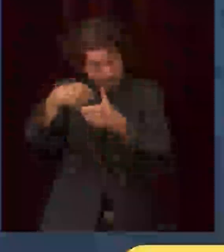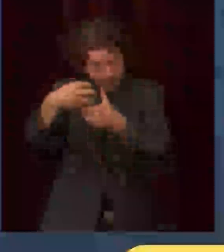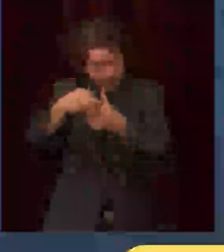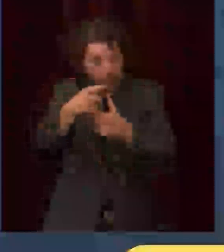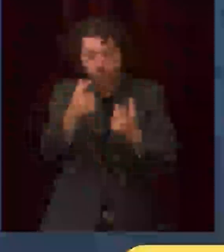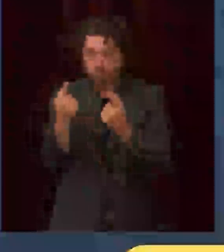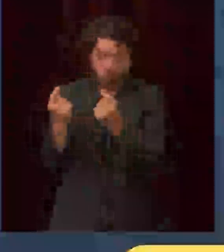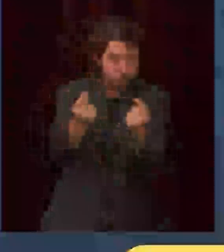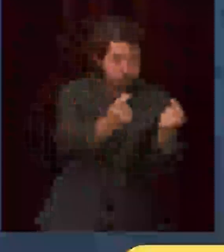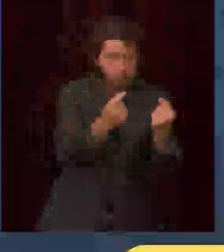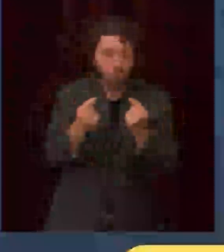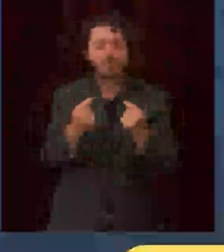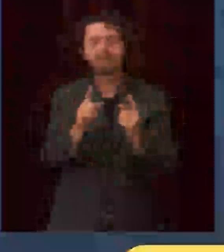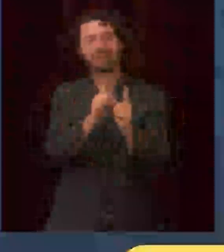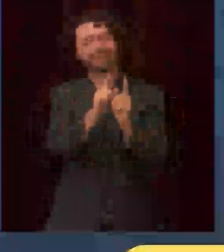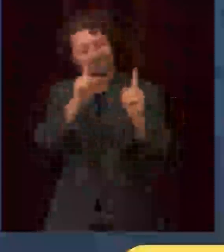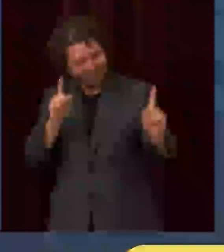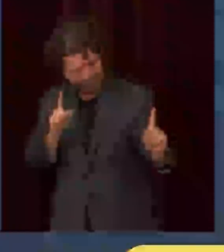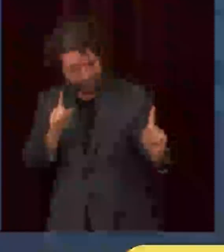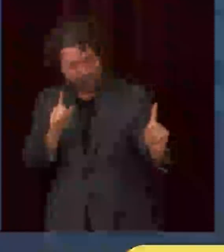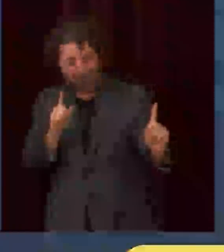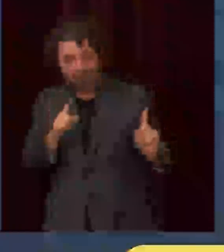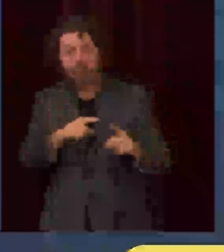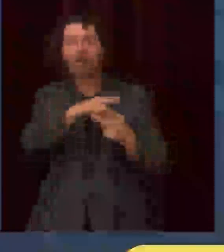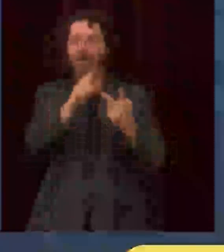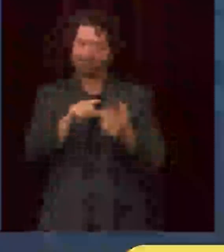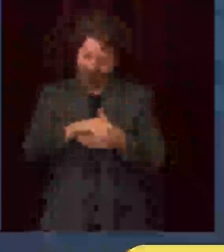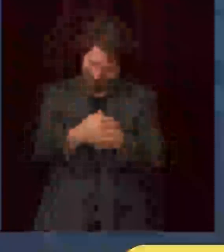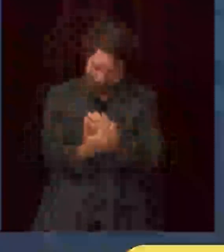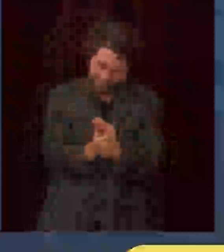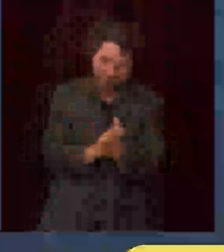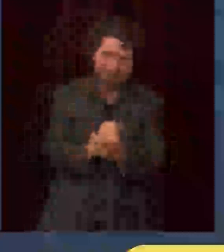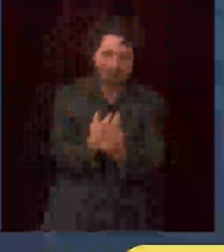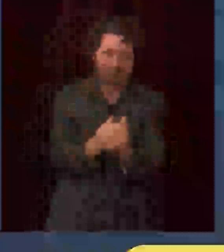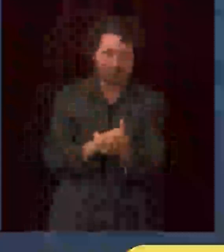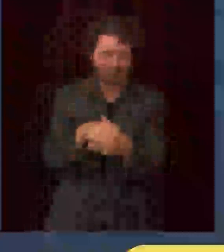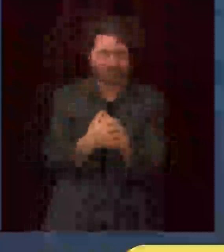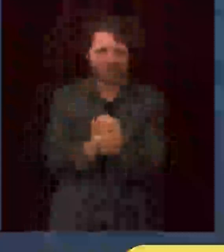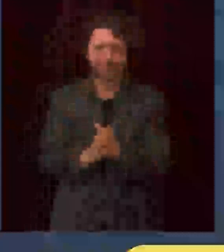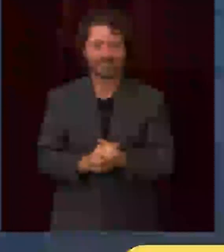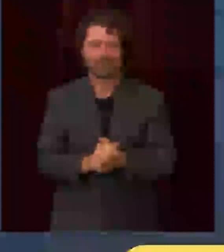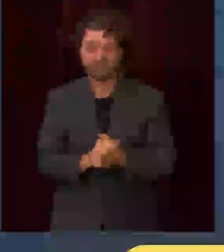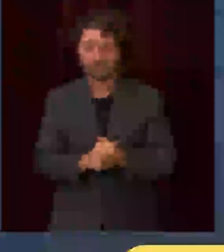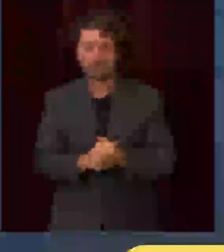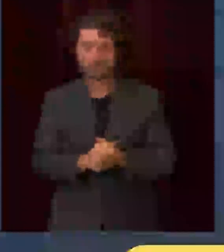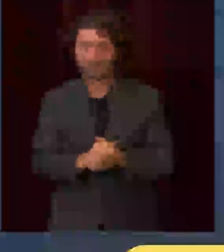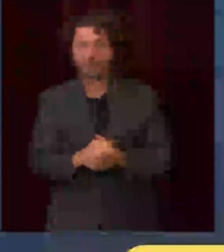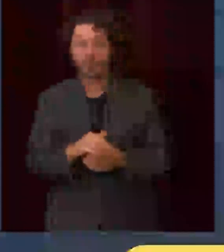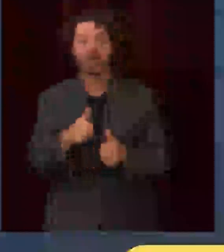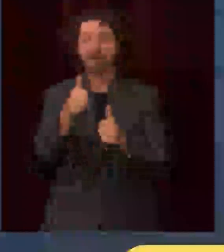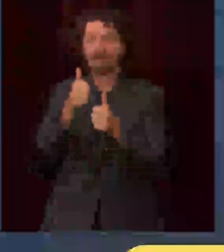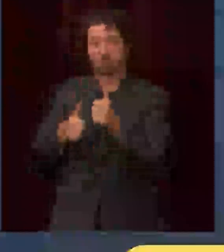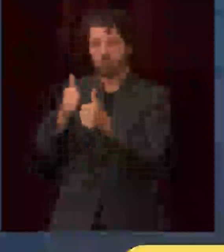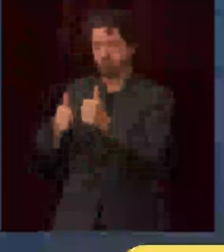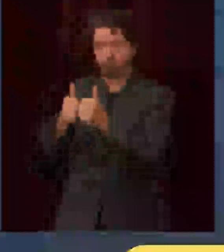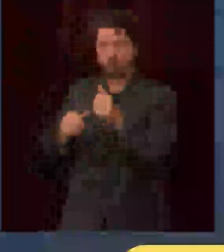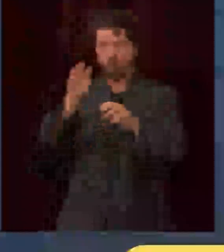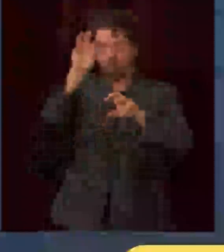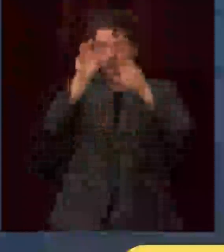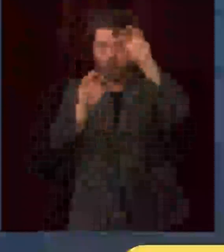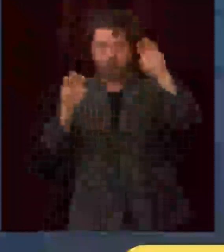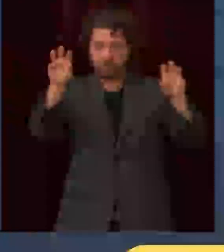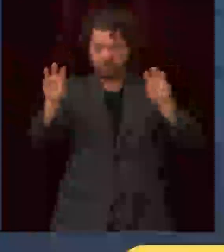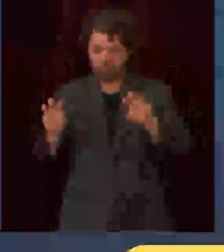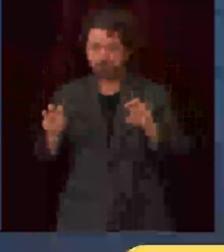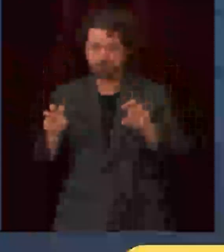say. Again, the counties are going to be the ones who sort of start this process and propose to us what they think is safe. We're going to